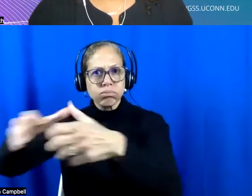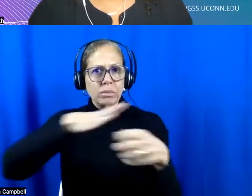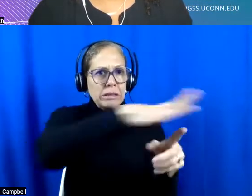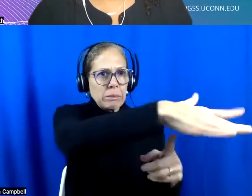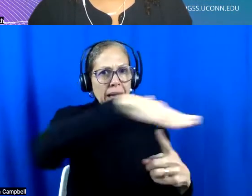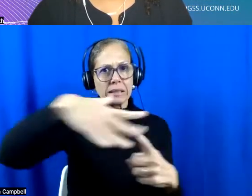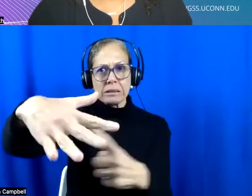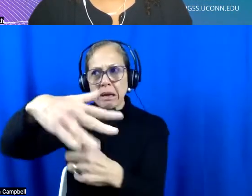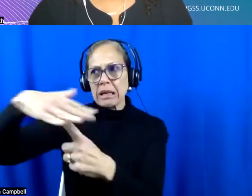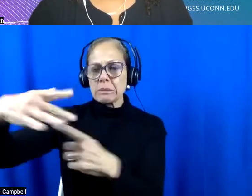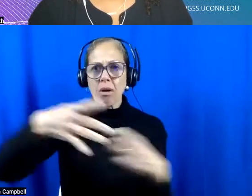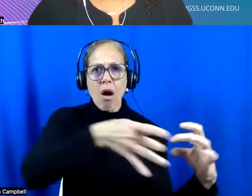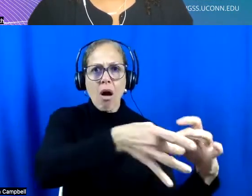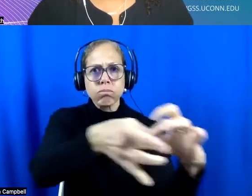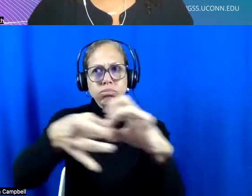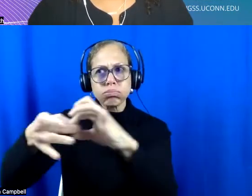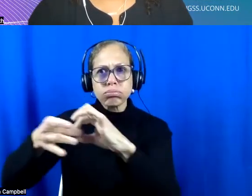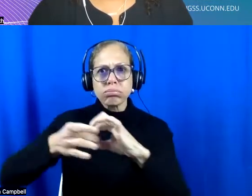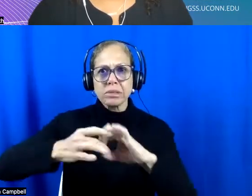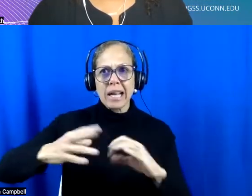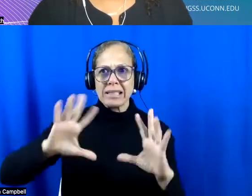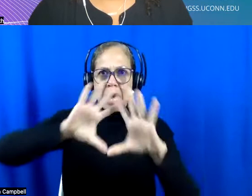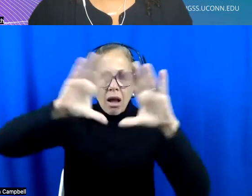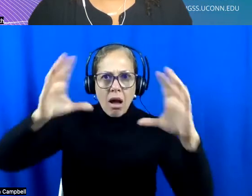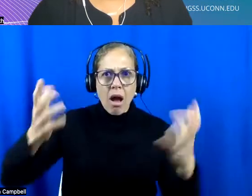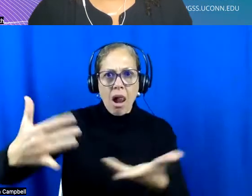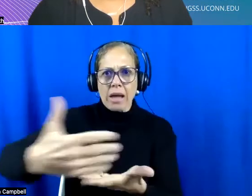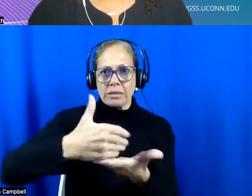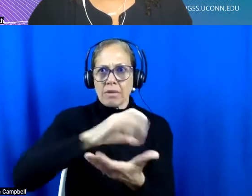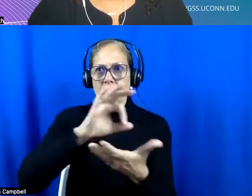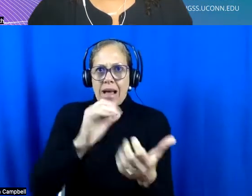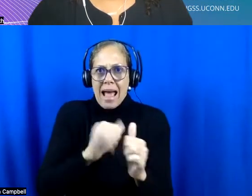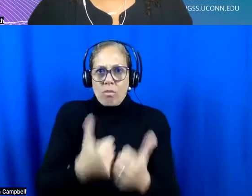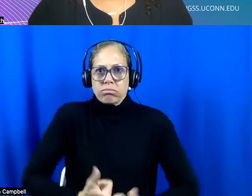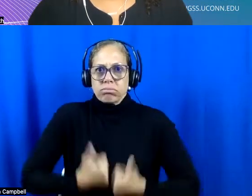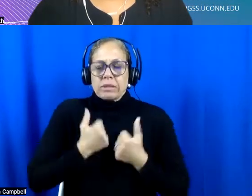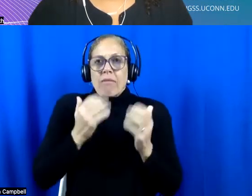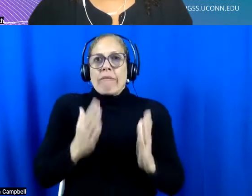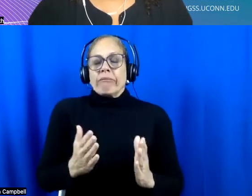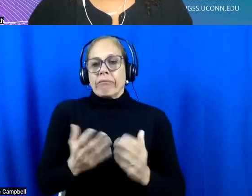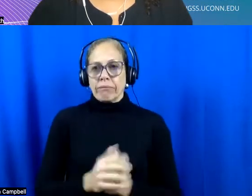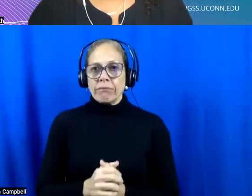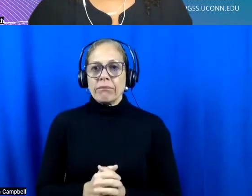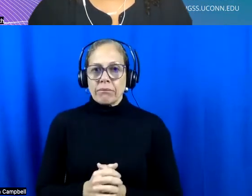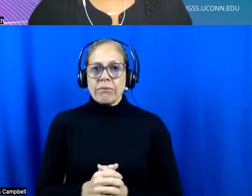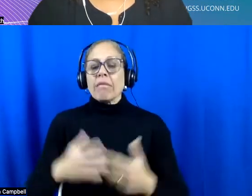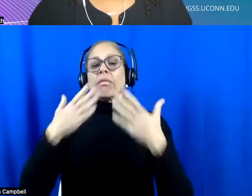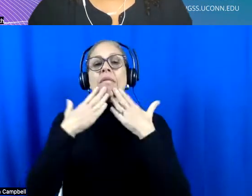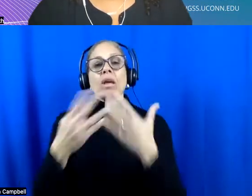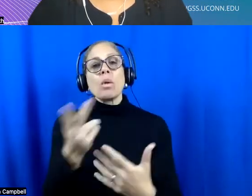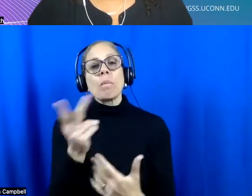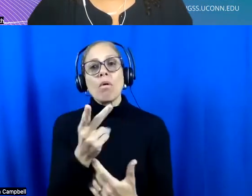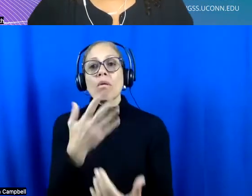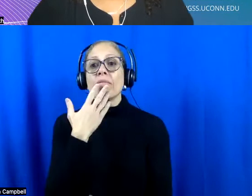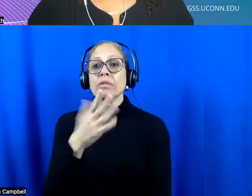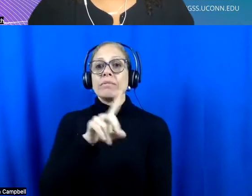integral that is to just a collective survival. Just so grateful for that too. Thank you both. Thank you for answering